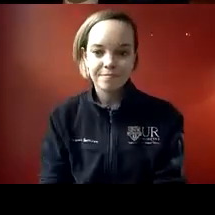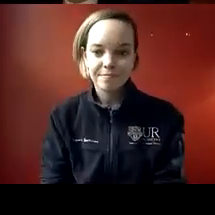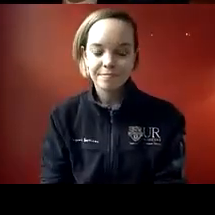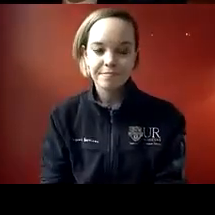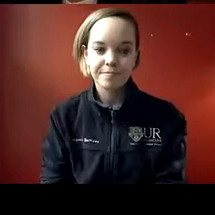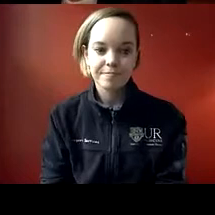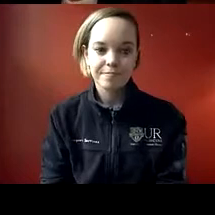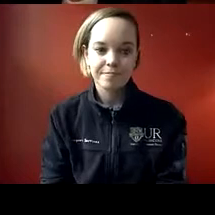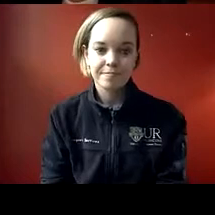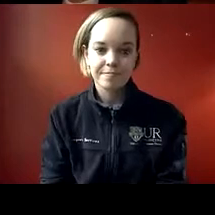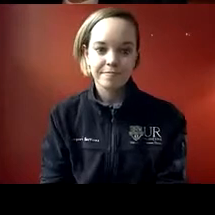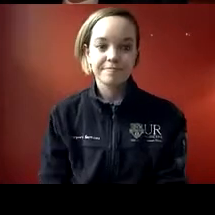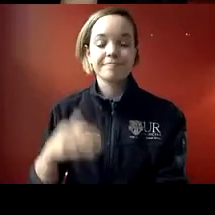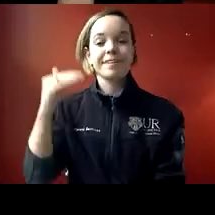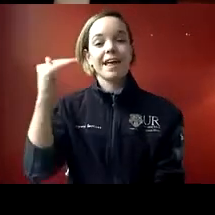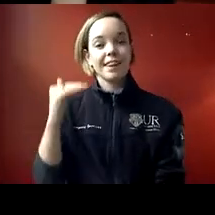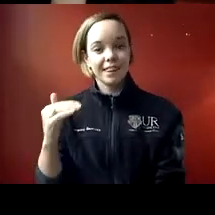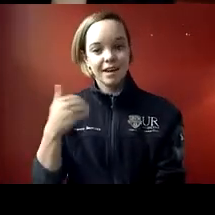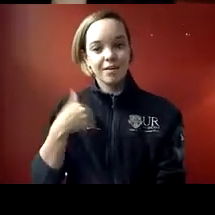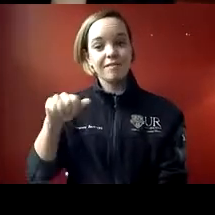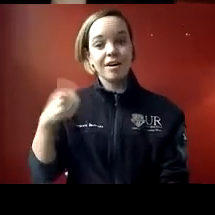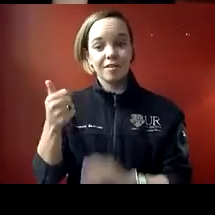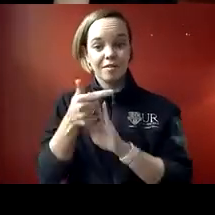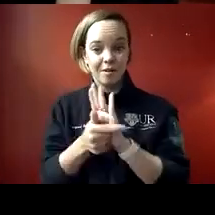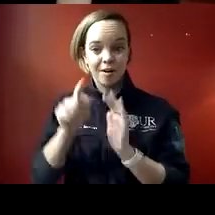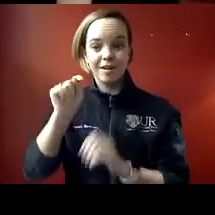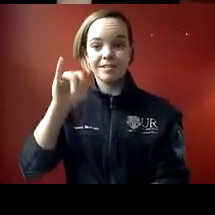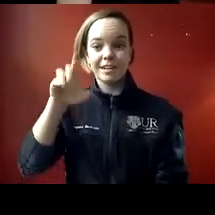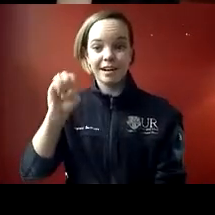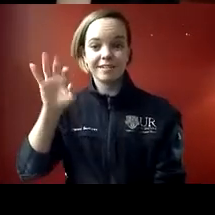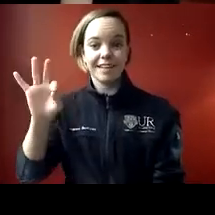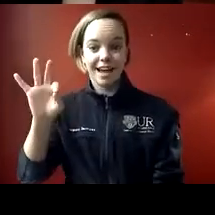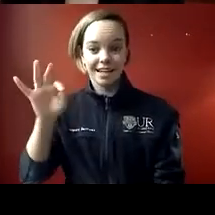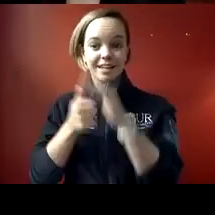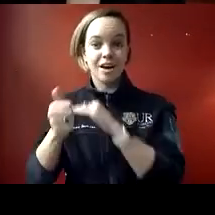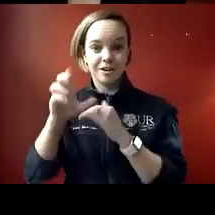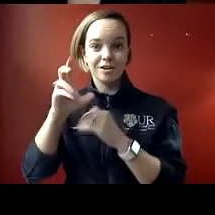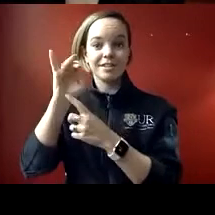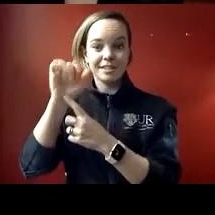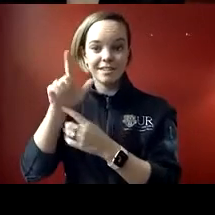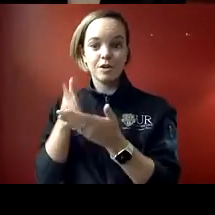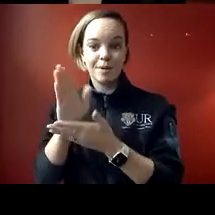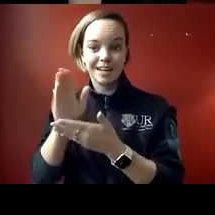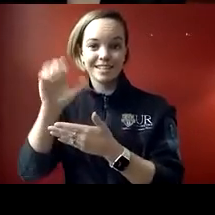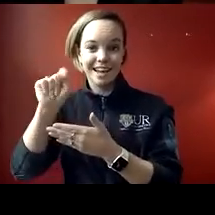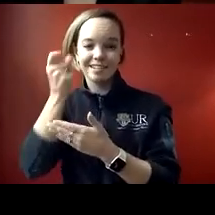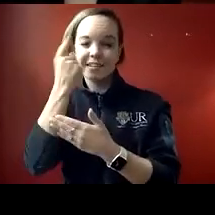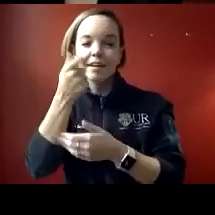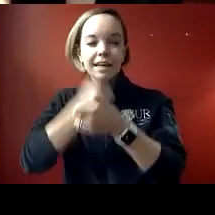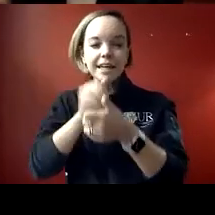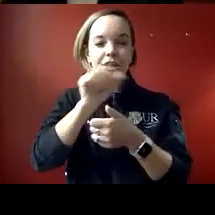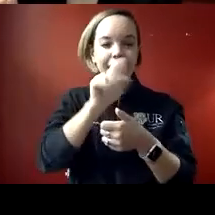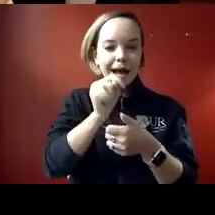Then there's Title IX of the Civil Rights Act. So various acts have all kinds of titles, and